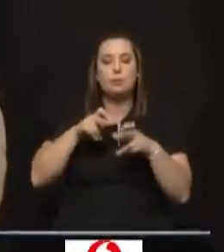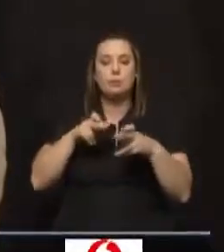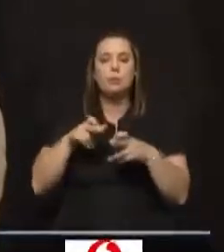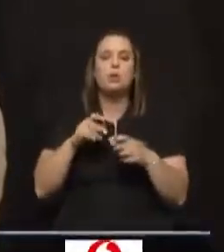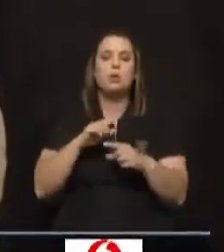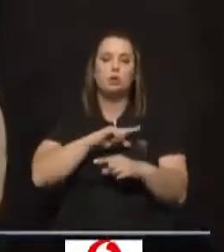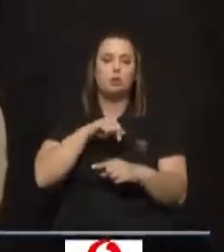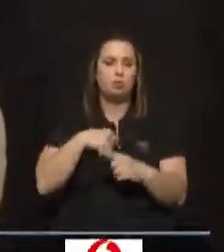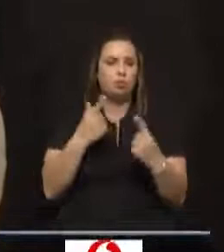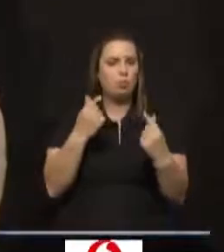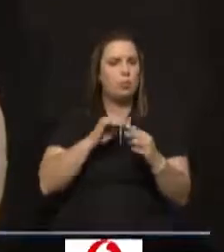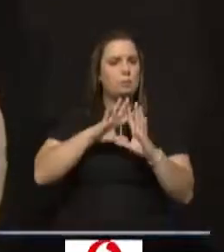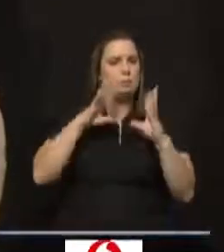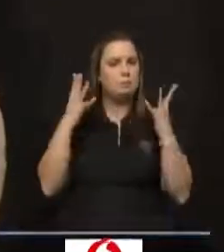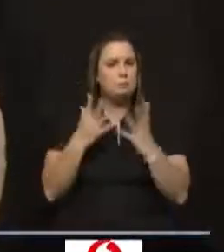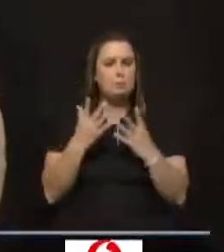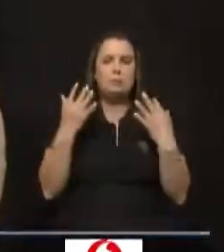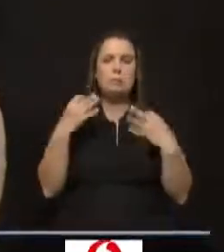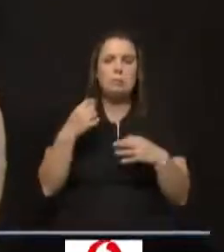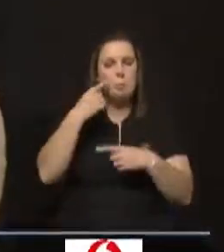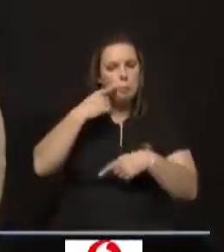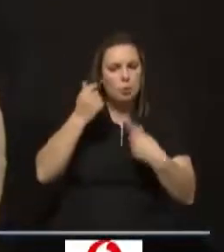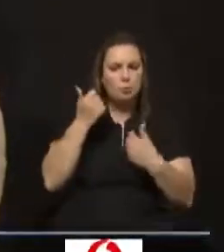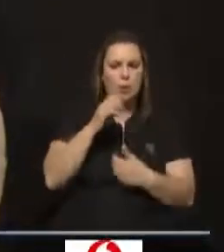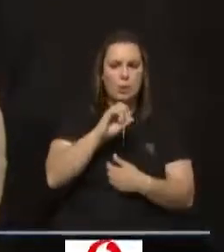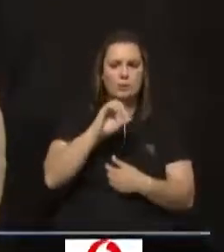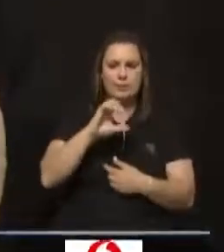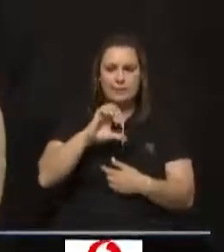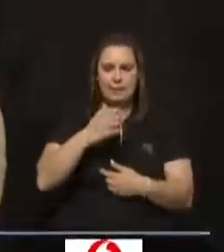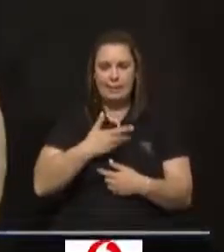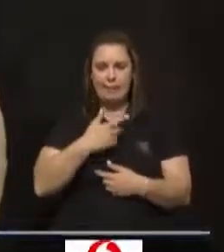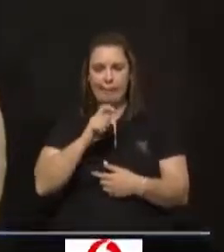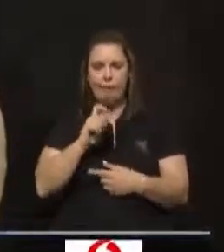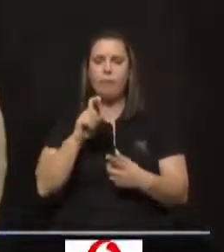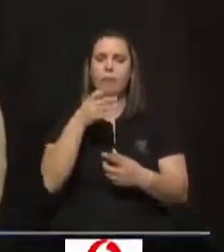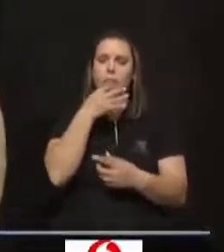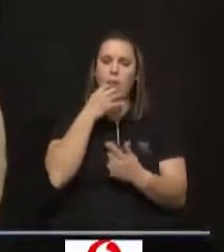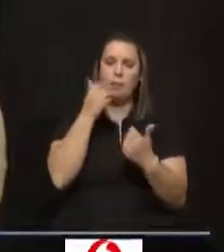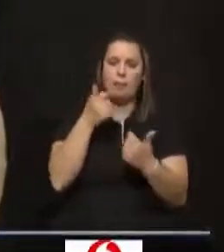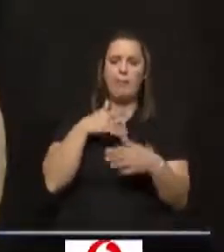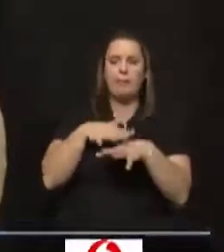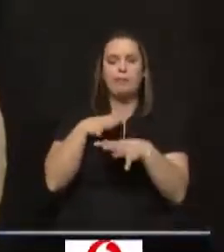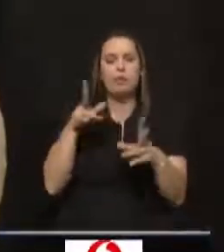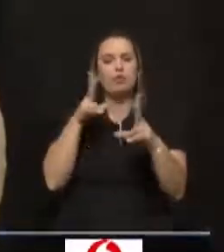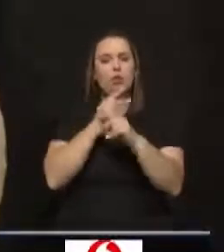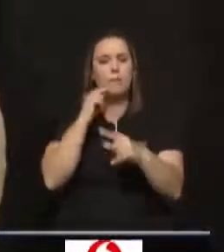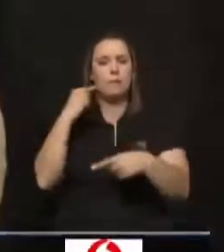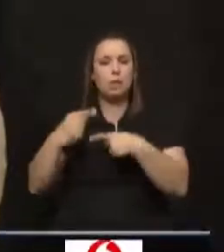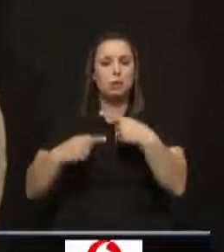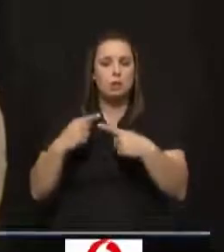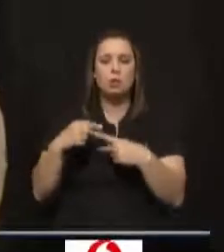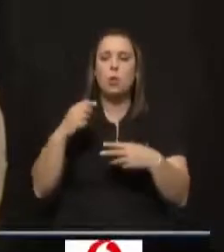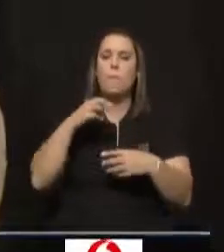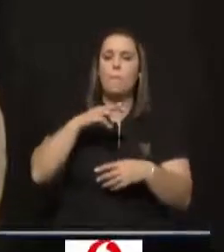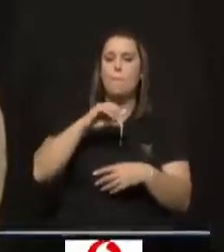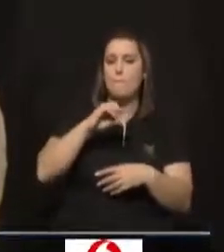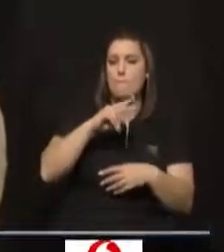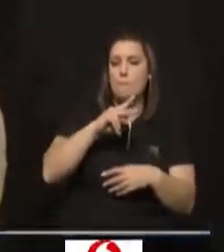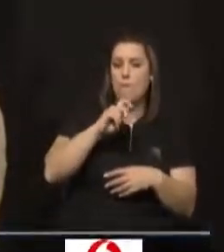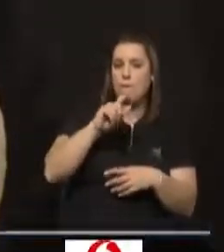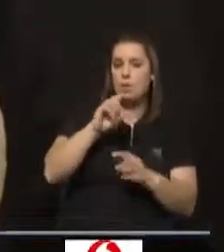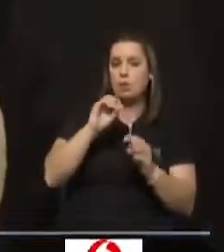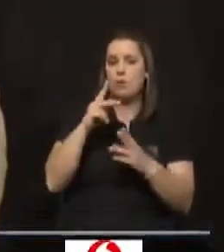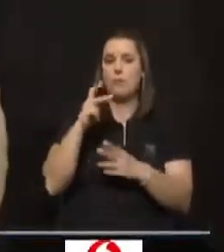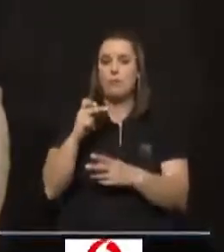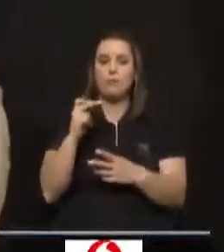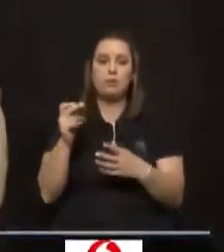work very well with the rest of Europe and globally, and the OECD data shows that it shows